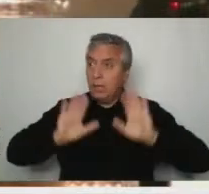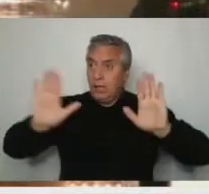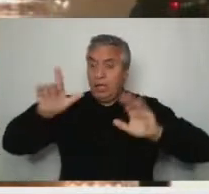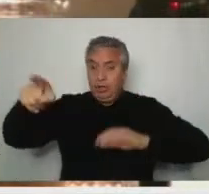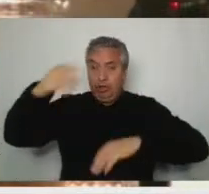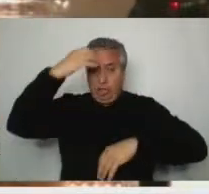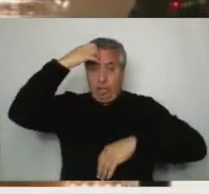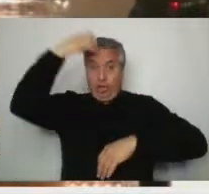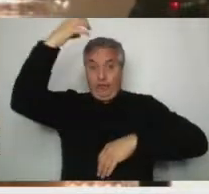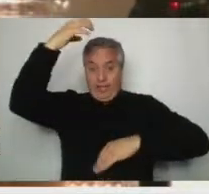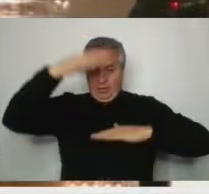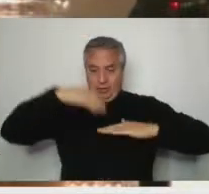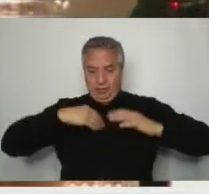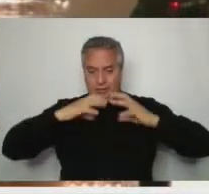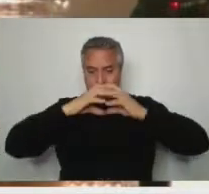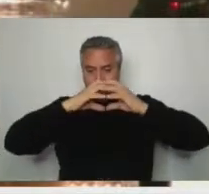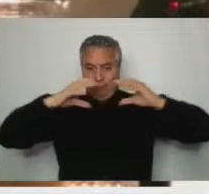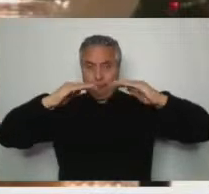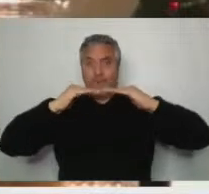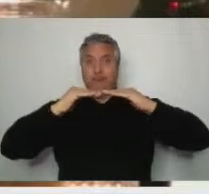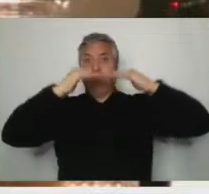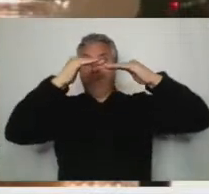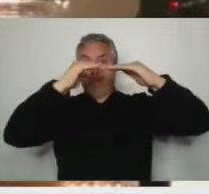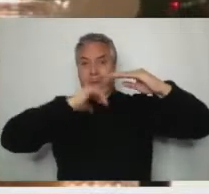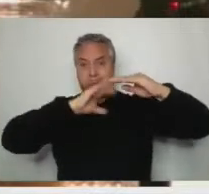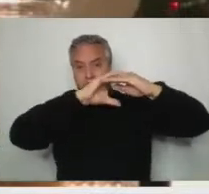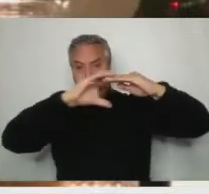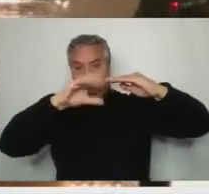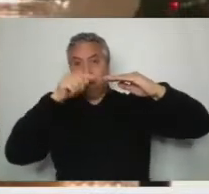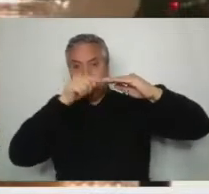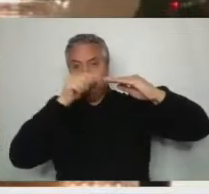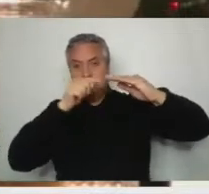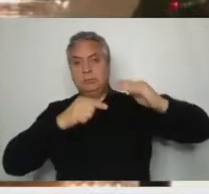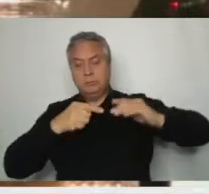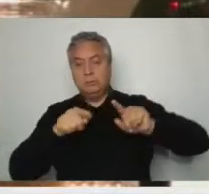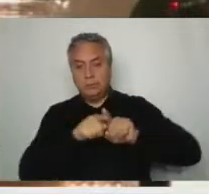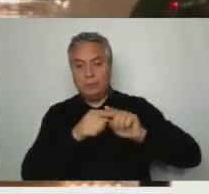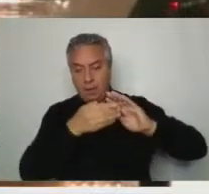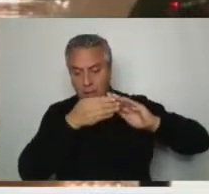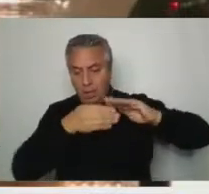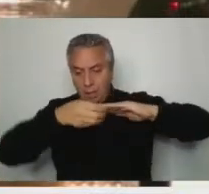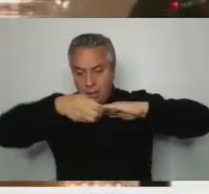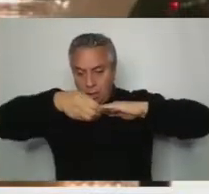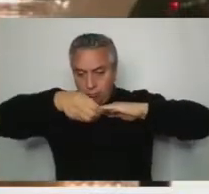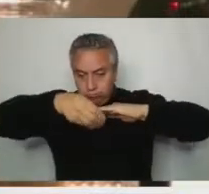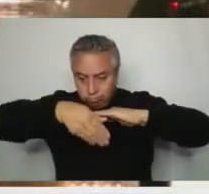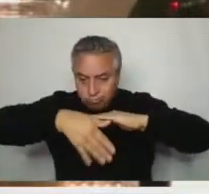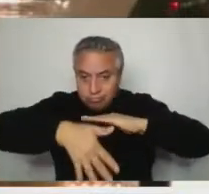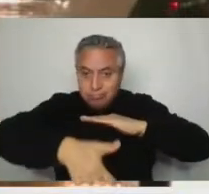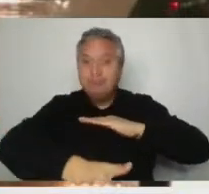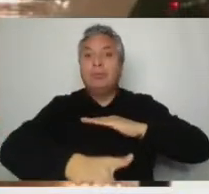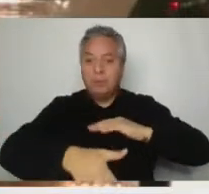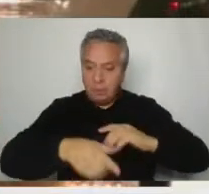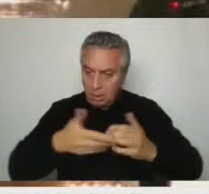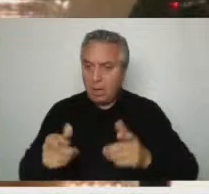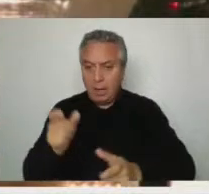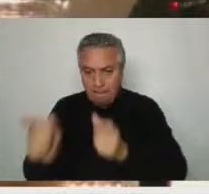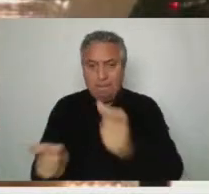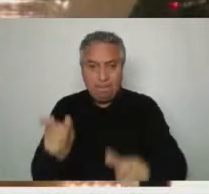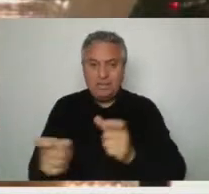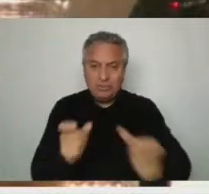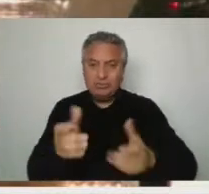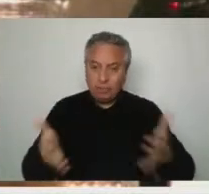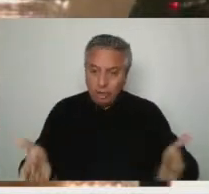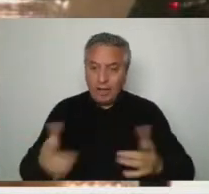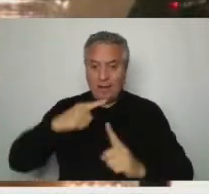at the high level of our state, when finally local execution affects people